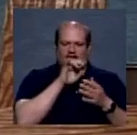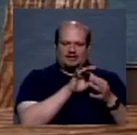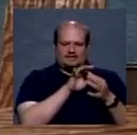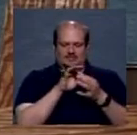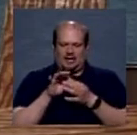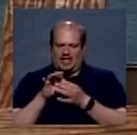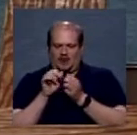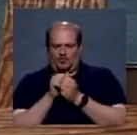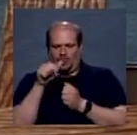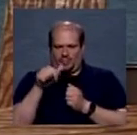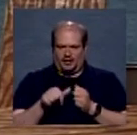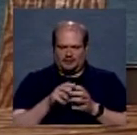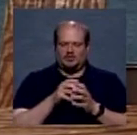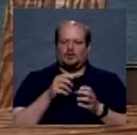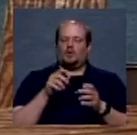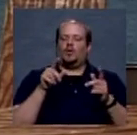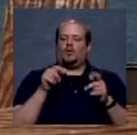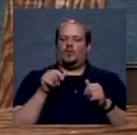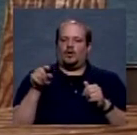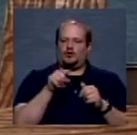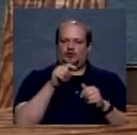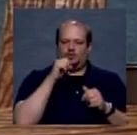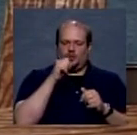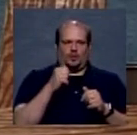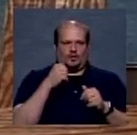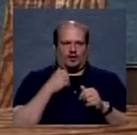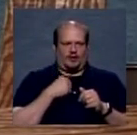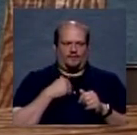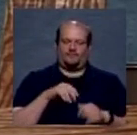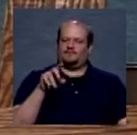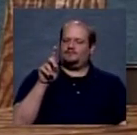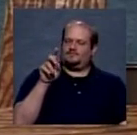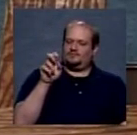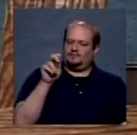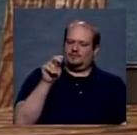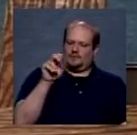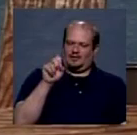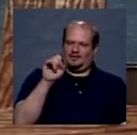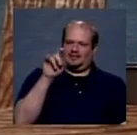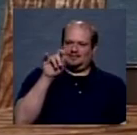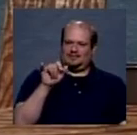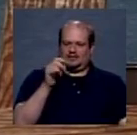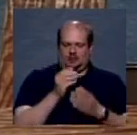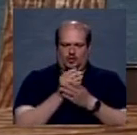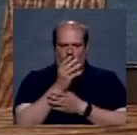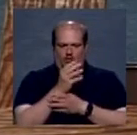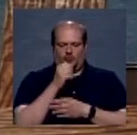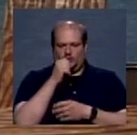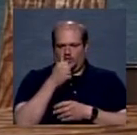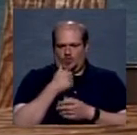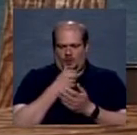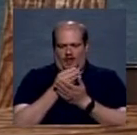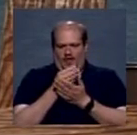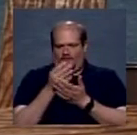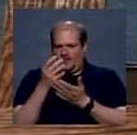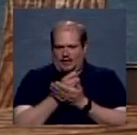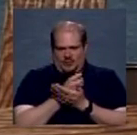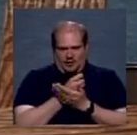density. And when you don't have density growth, you don't have income